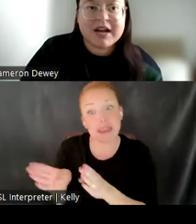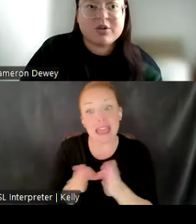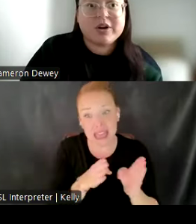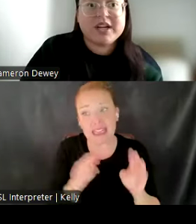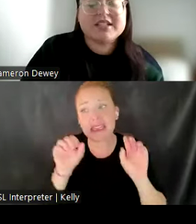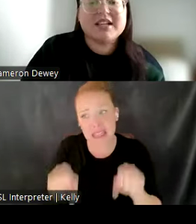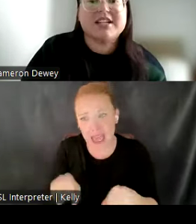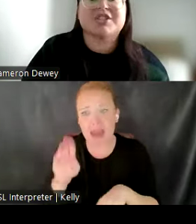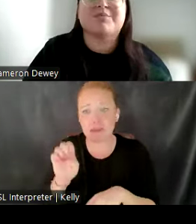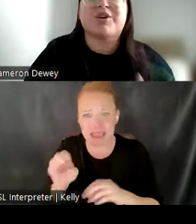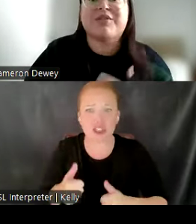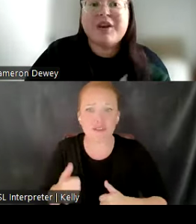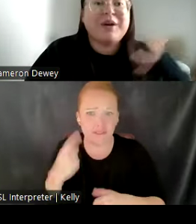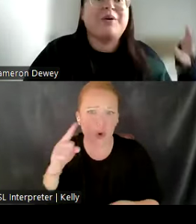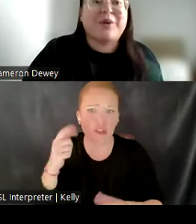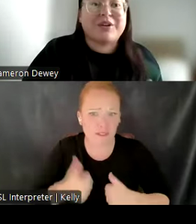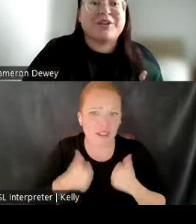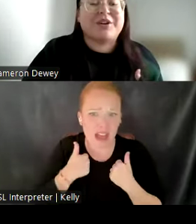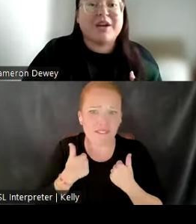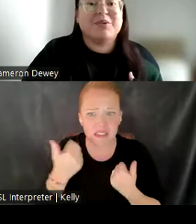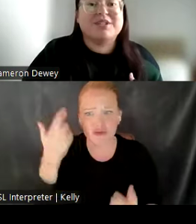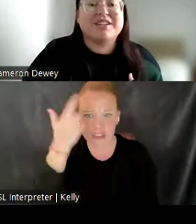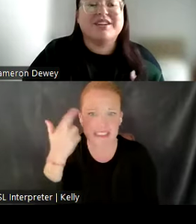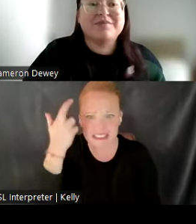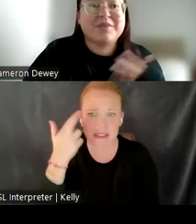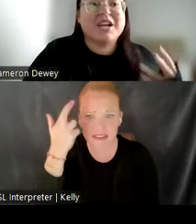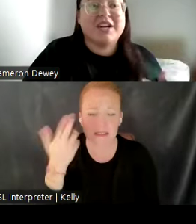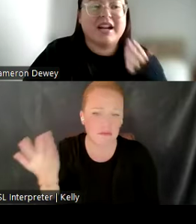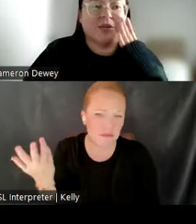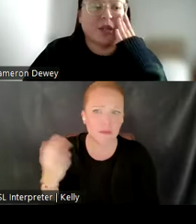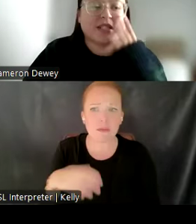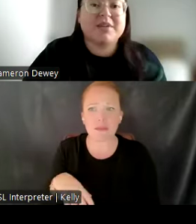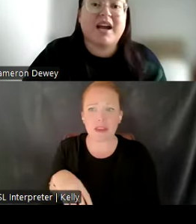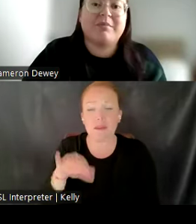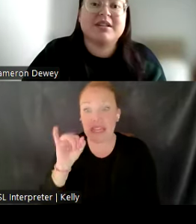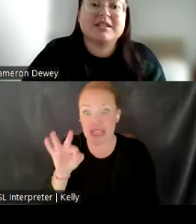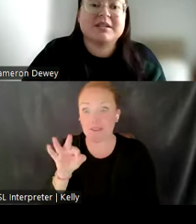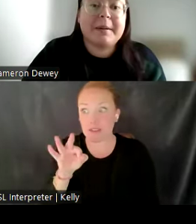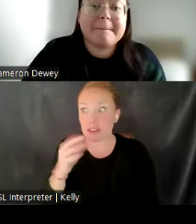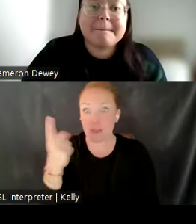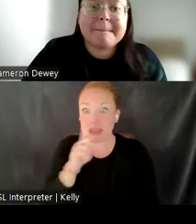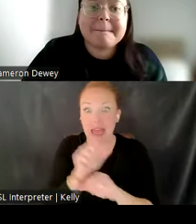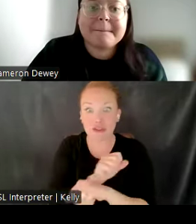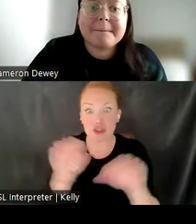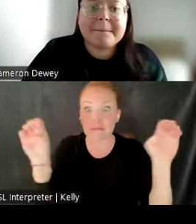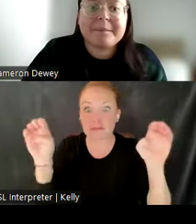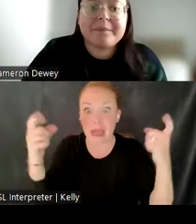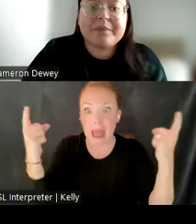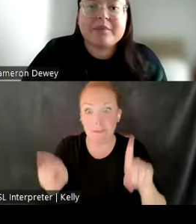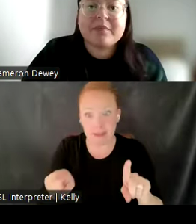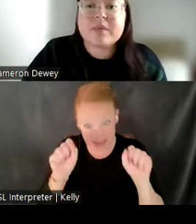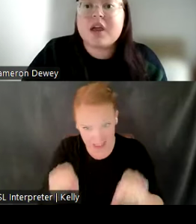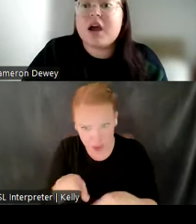be survival oriented. It's just more of whether you're able to carry it out when something happens.